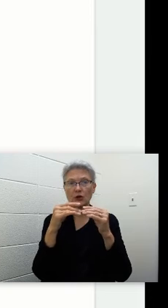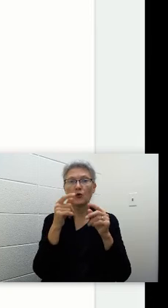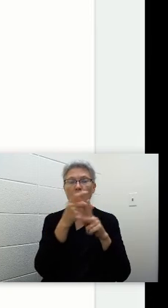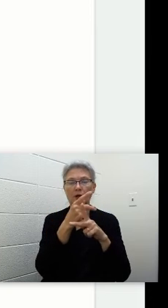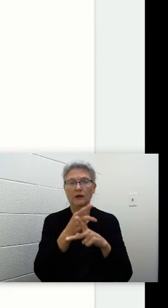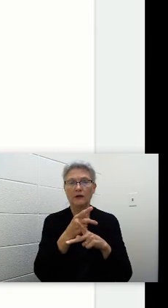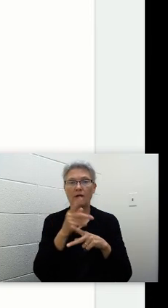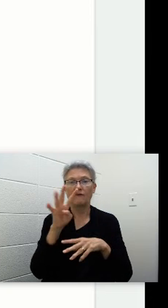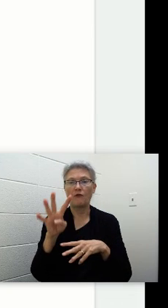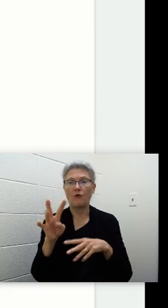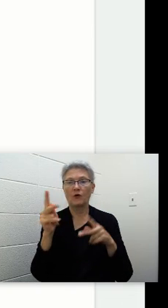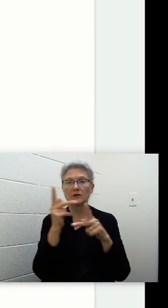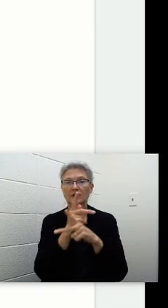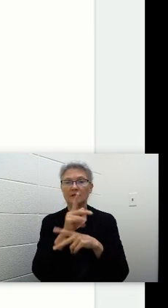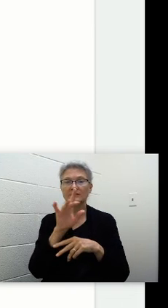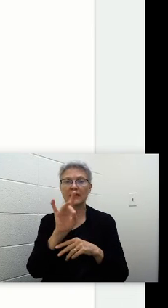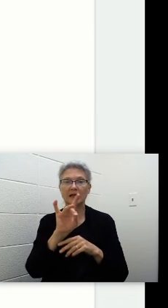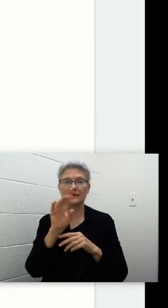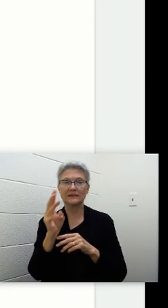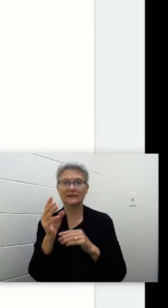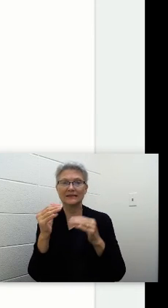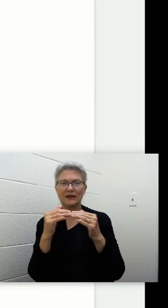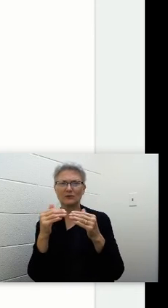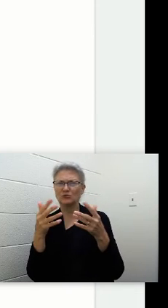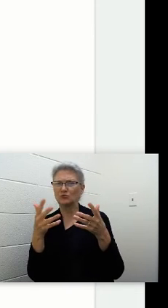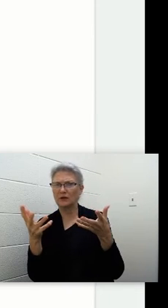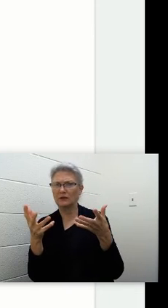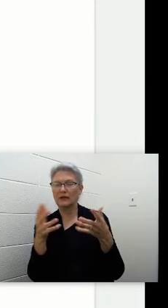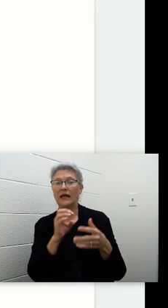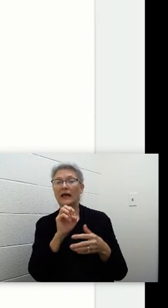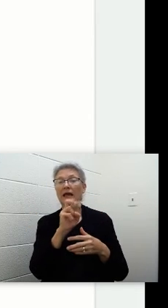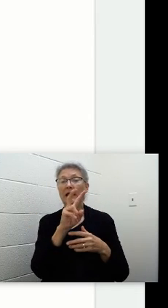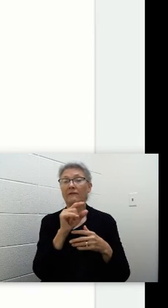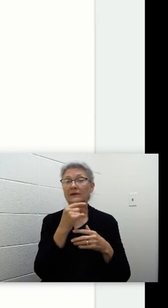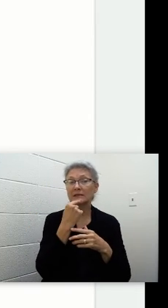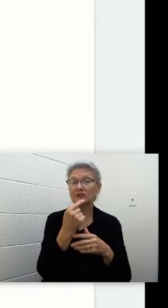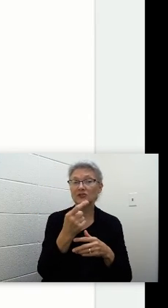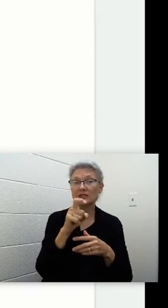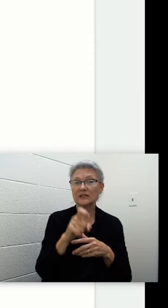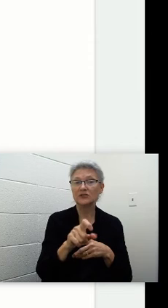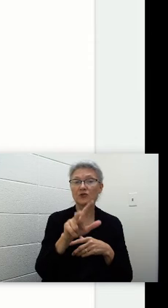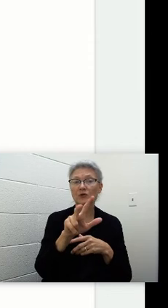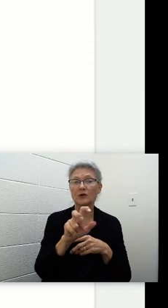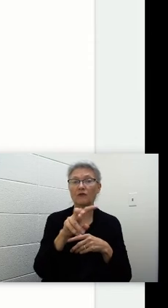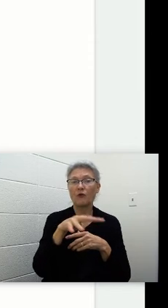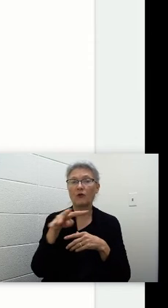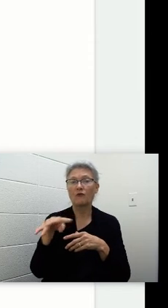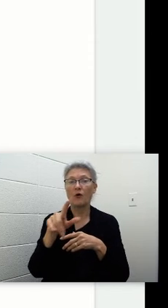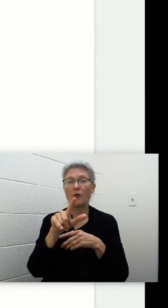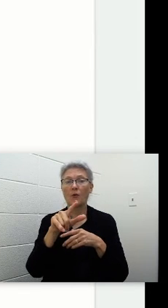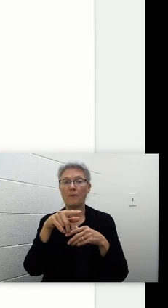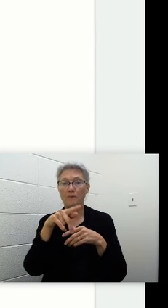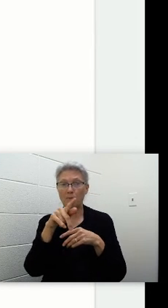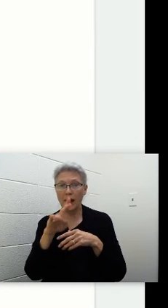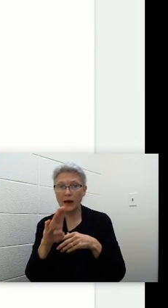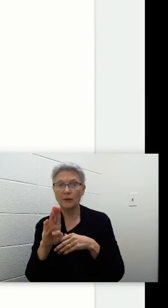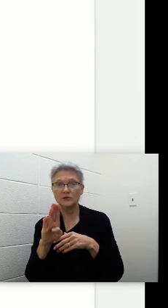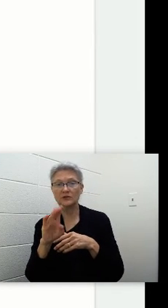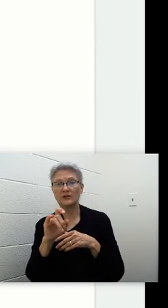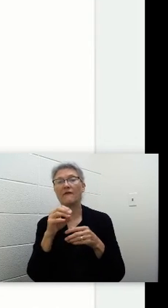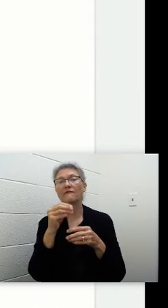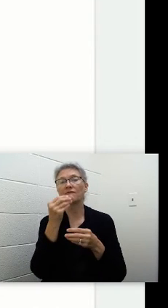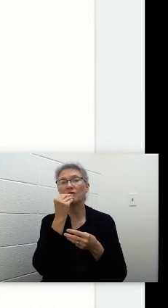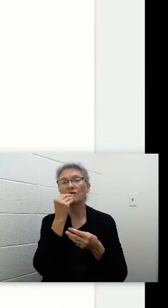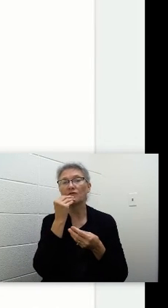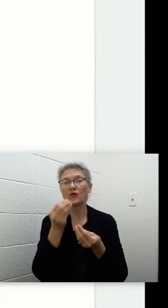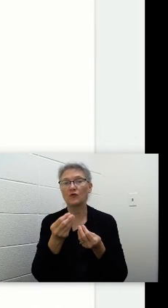86 equals, Now, Eva already said that she needs 344 pounds of feed.